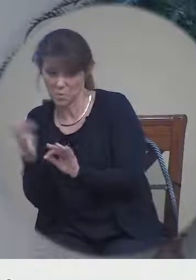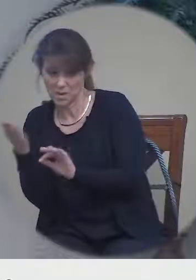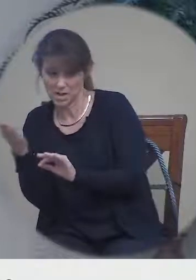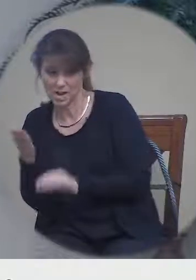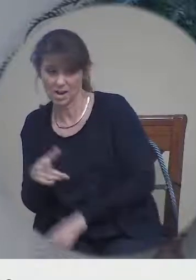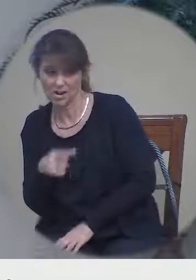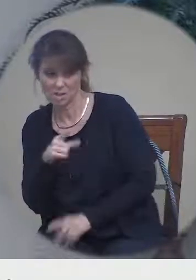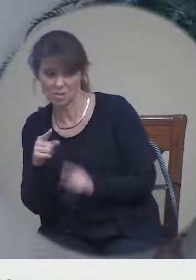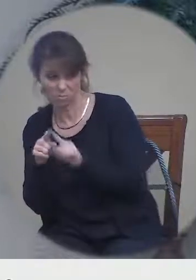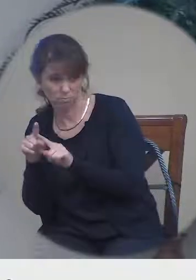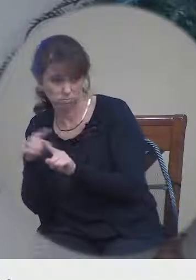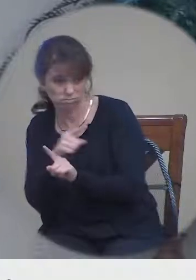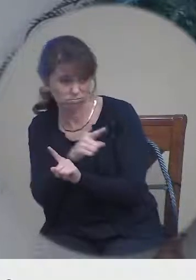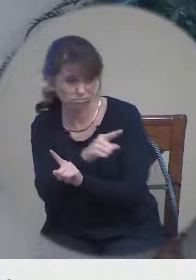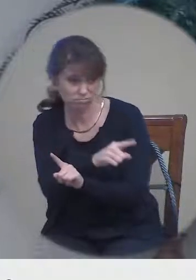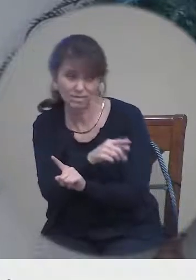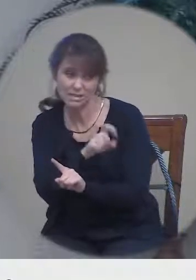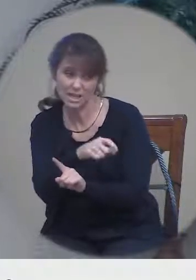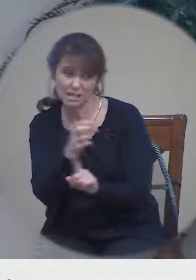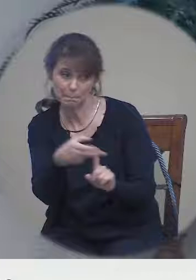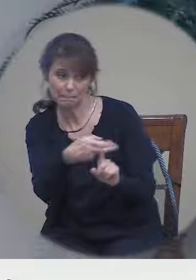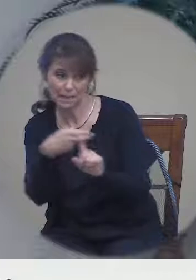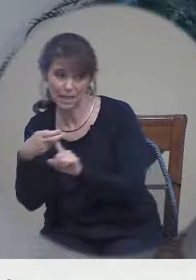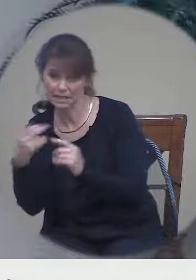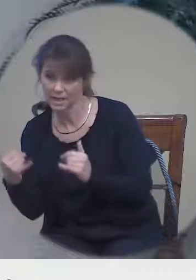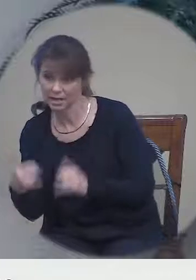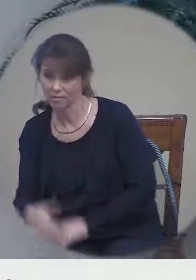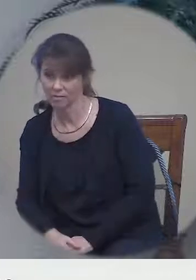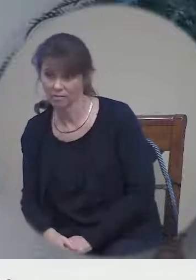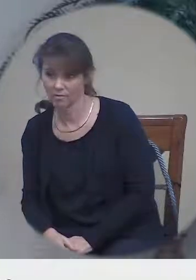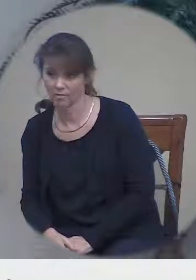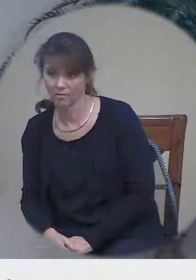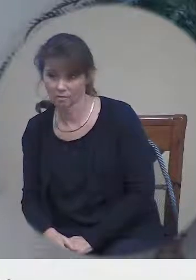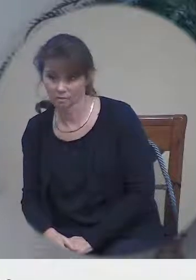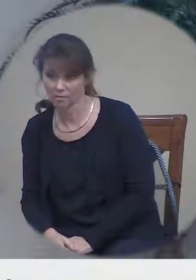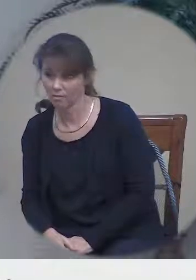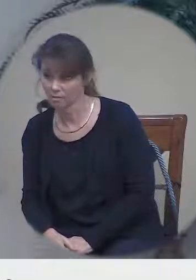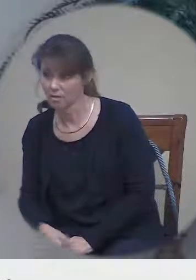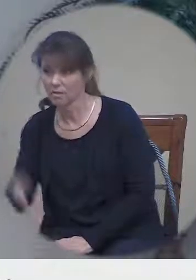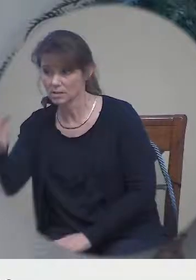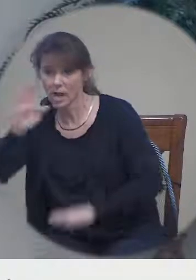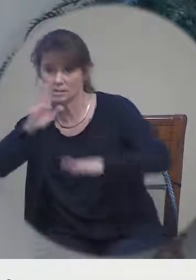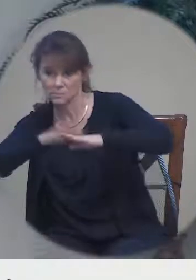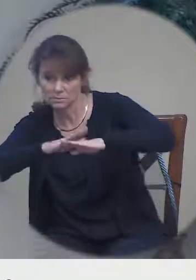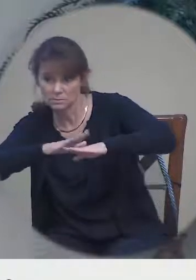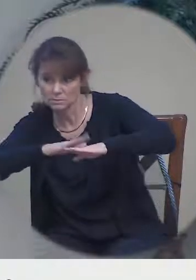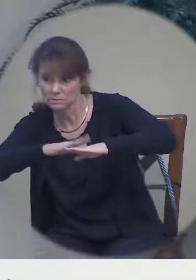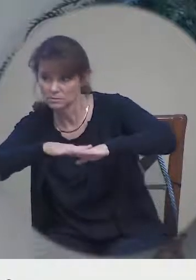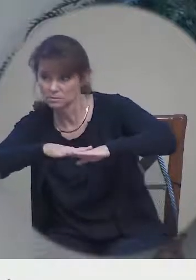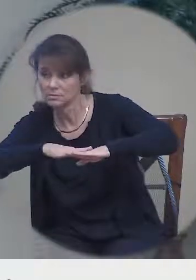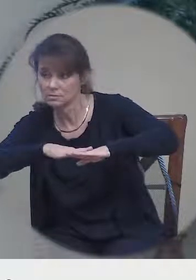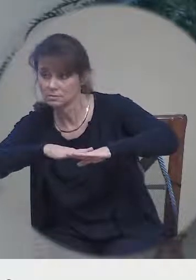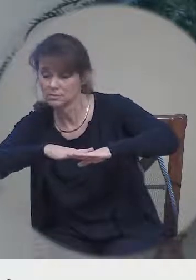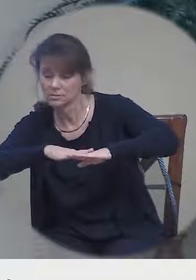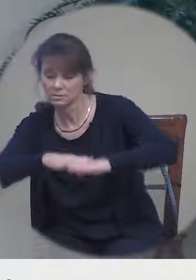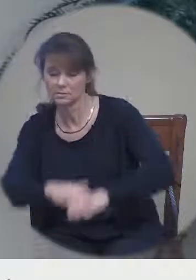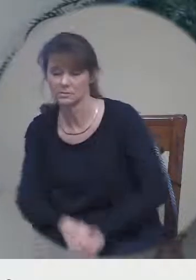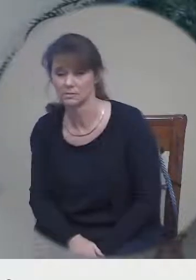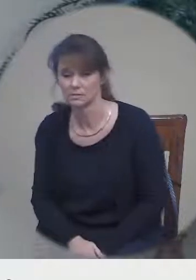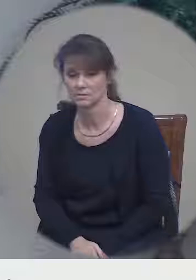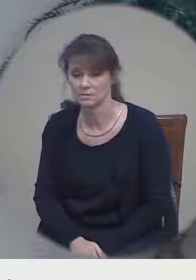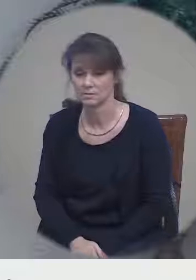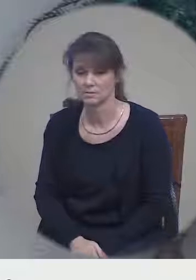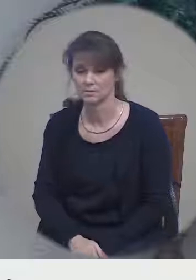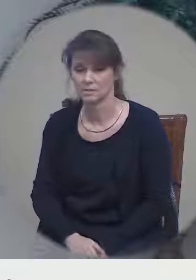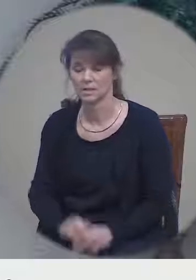on course, or you're not going to get it. You're going to get hurt. Now he comes to another point. Here is the second